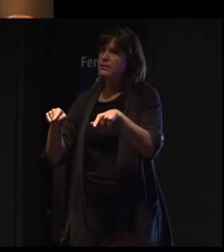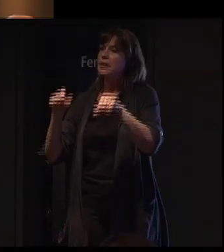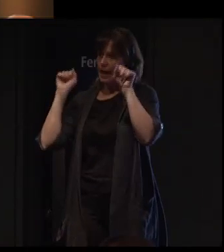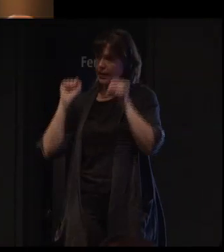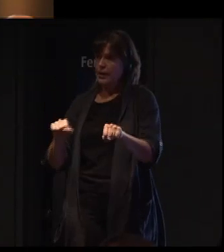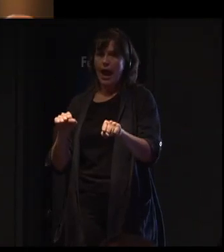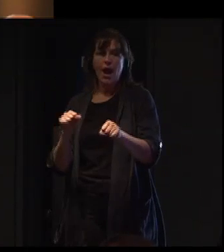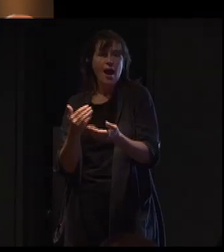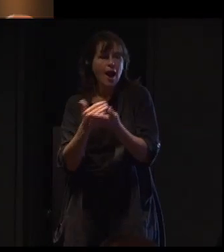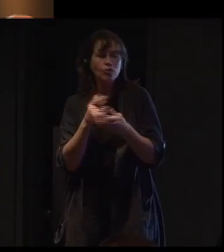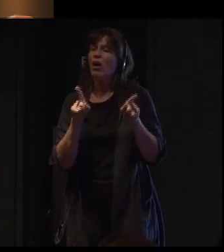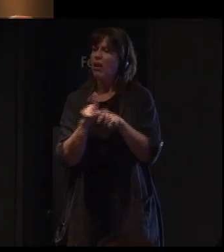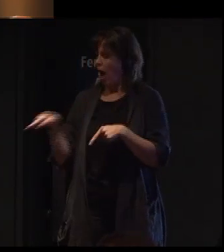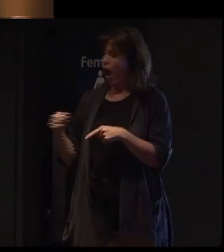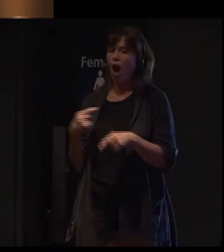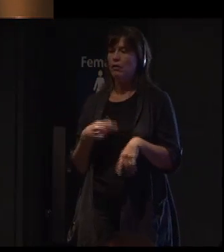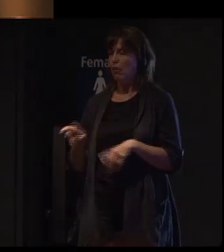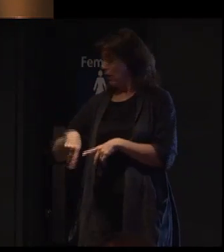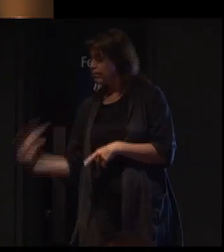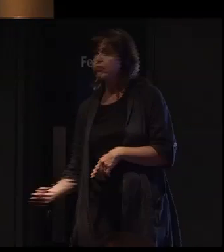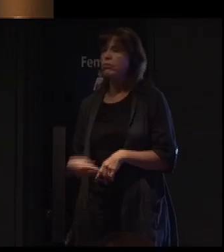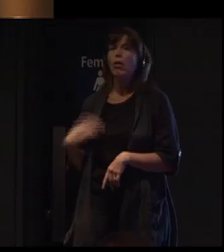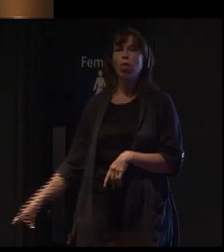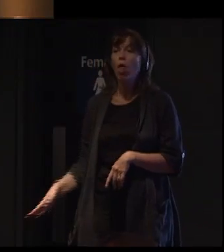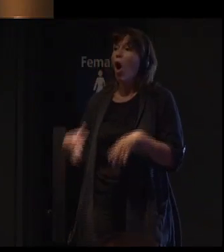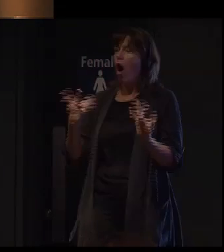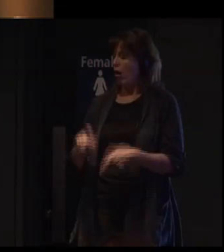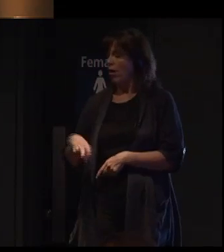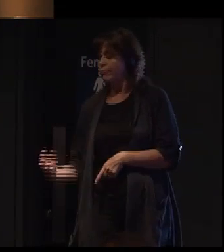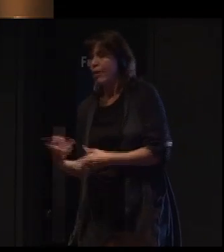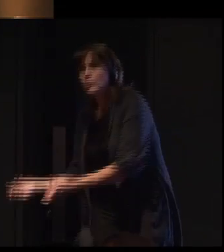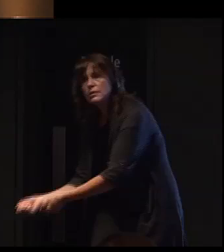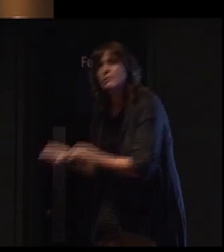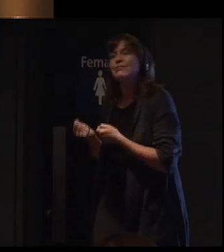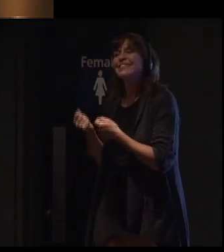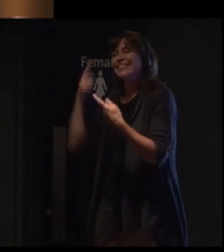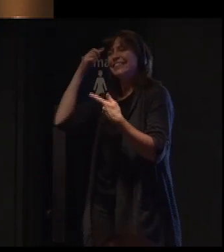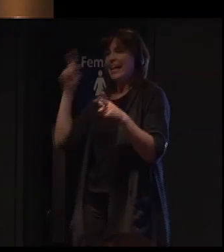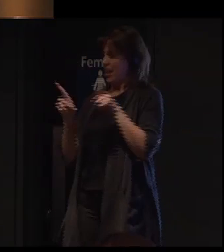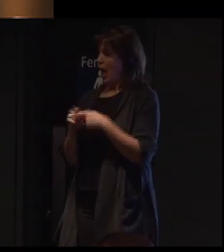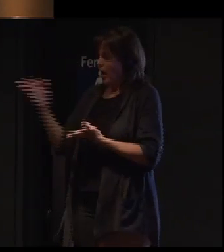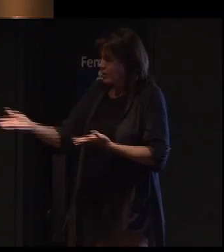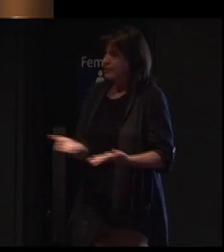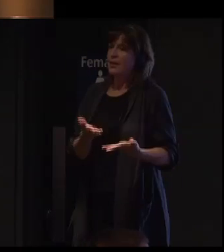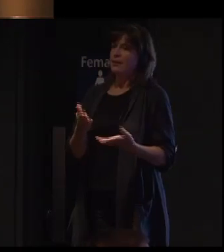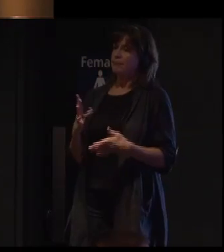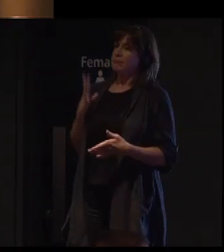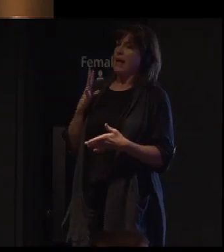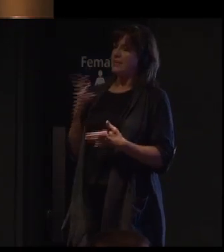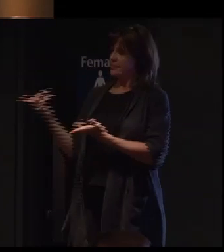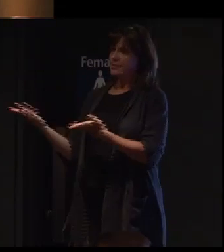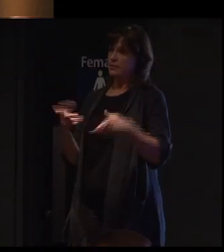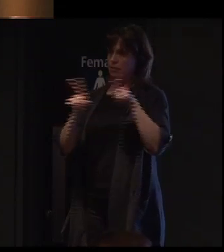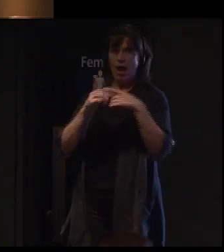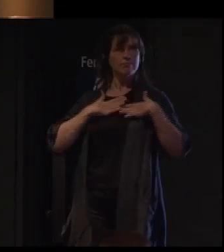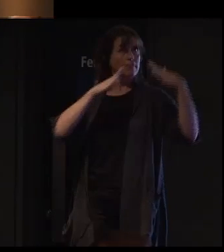attending, treating your fans as customers, and even better, treating your fans as guests, because a guest you receive in your house as